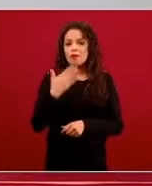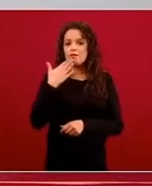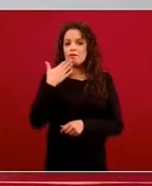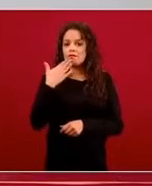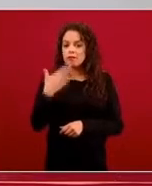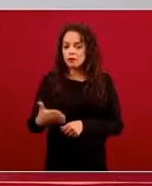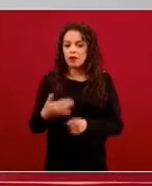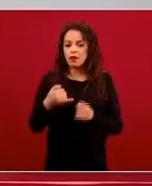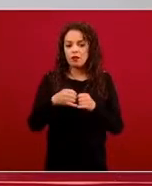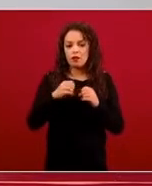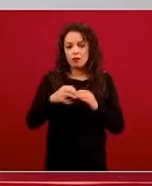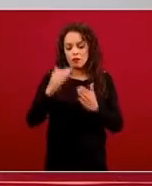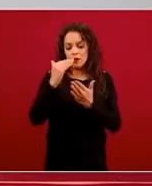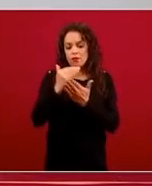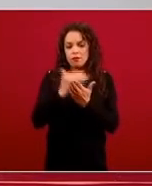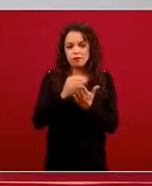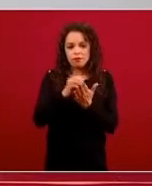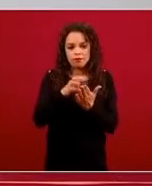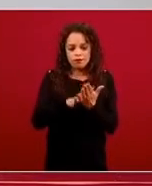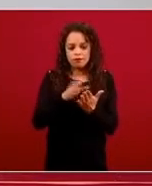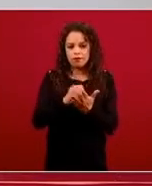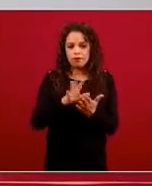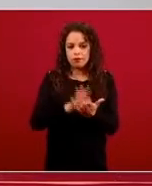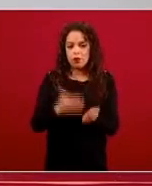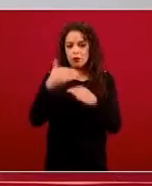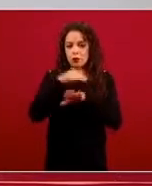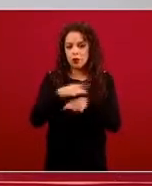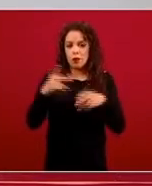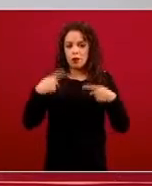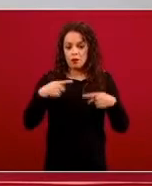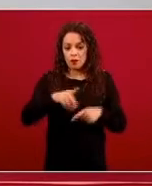who they are, where are their loved ones, their family.